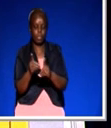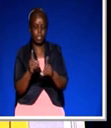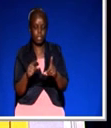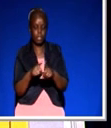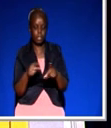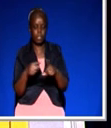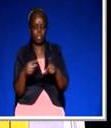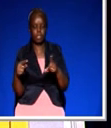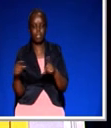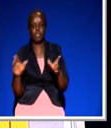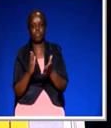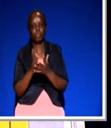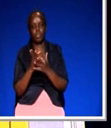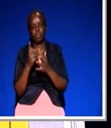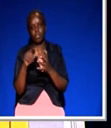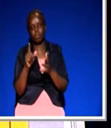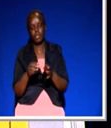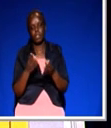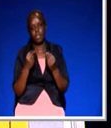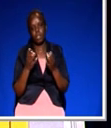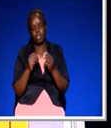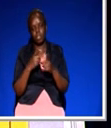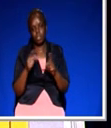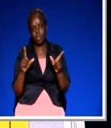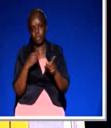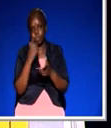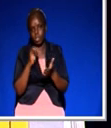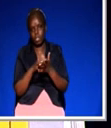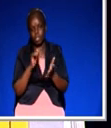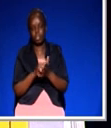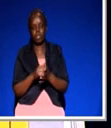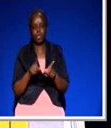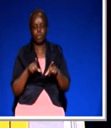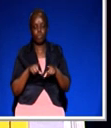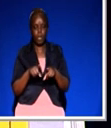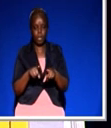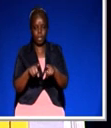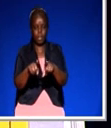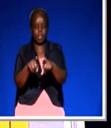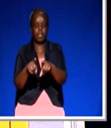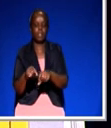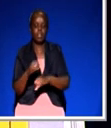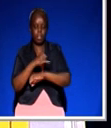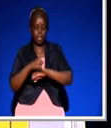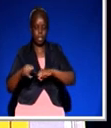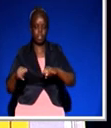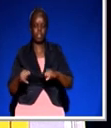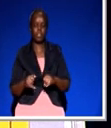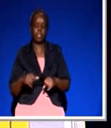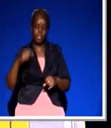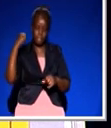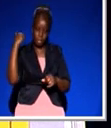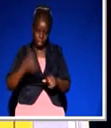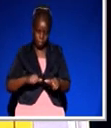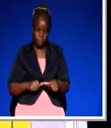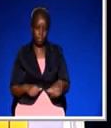In a very simple language, we normally say that parallel lines are lines that shall never